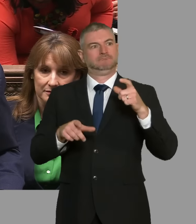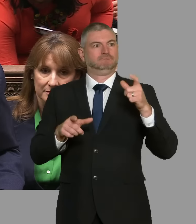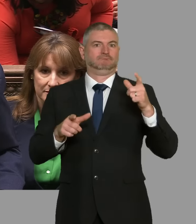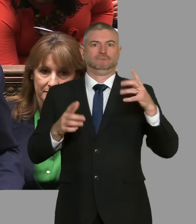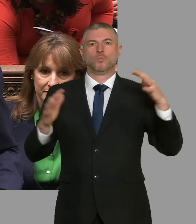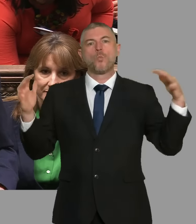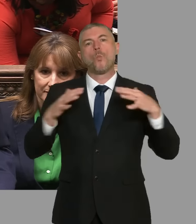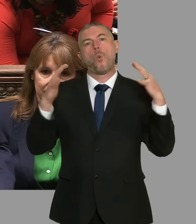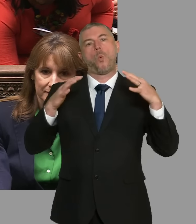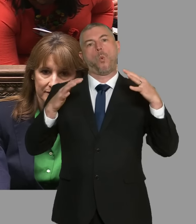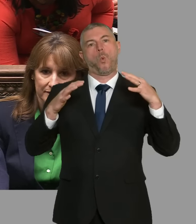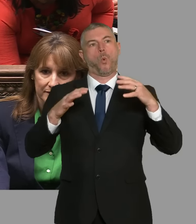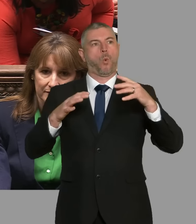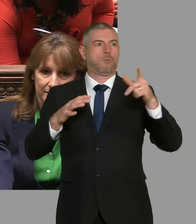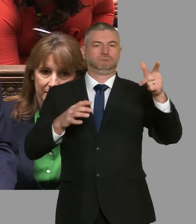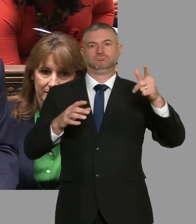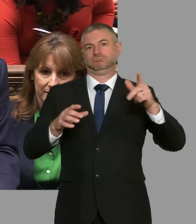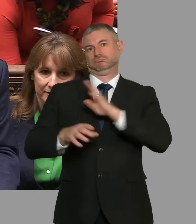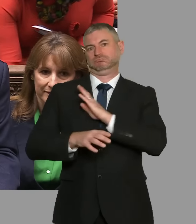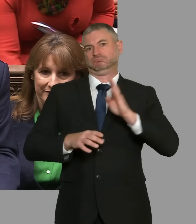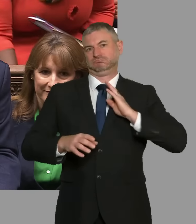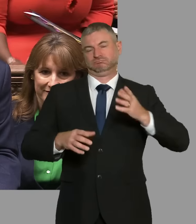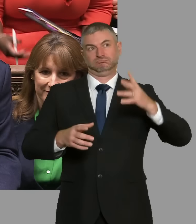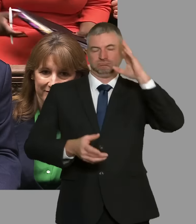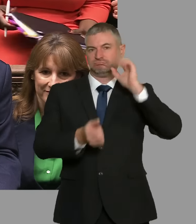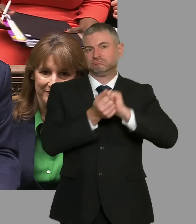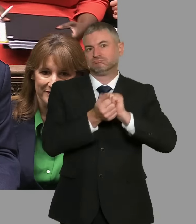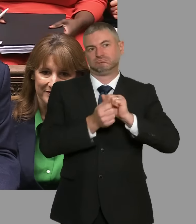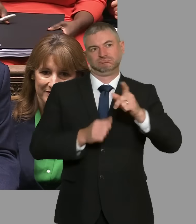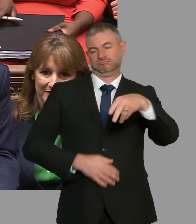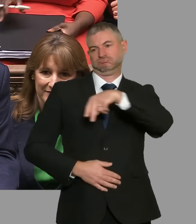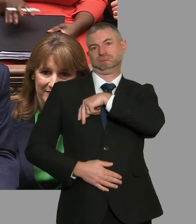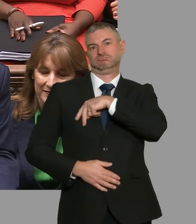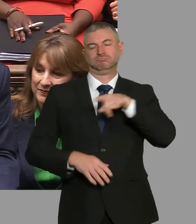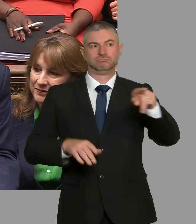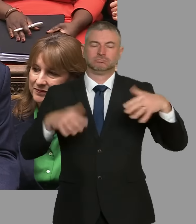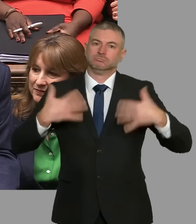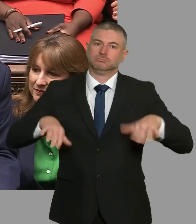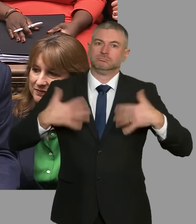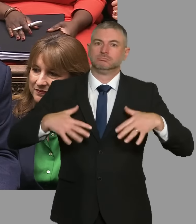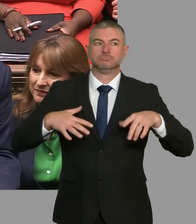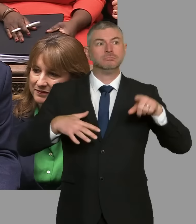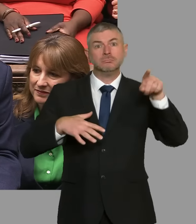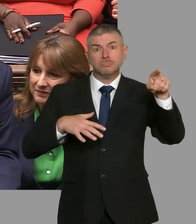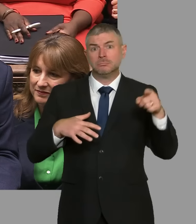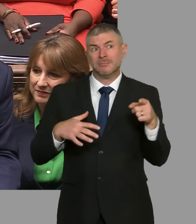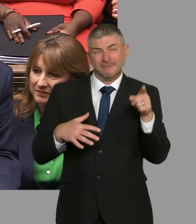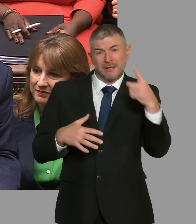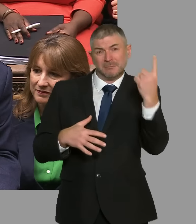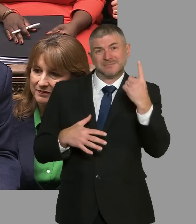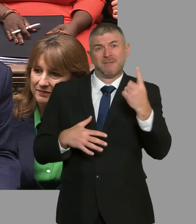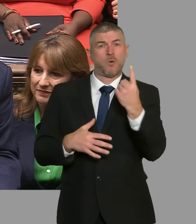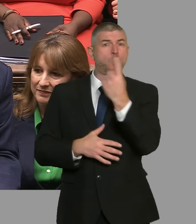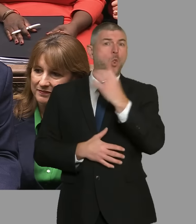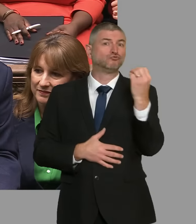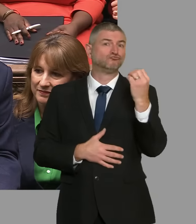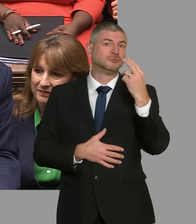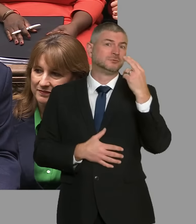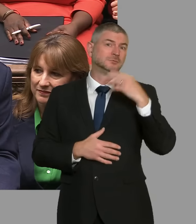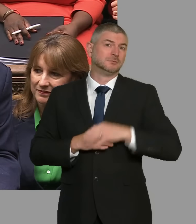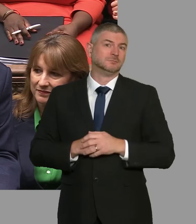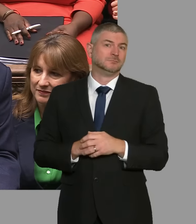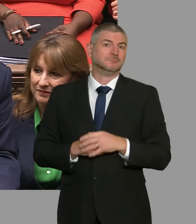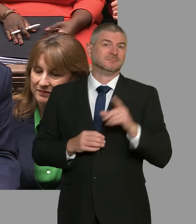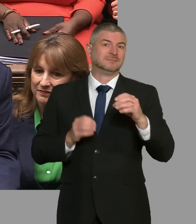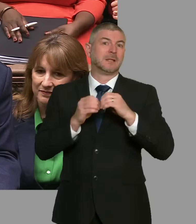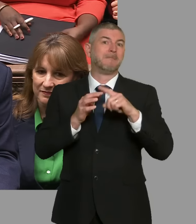liberated. Mervyn is 100 years old. I'm lucky to have met him twice, and I